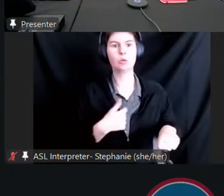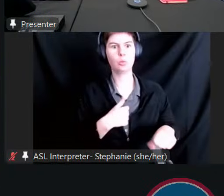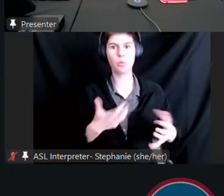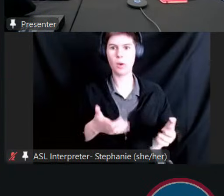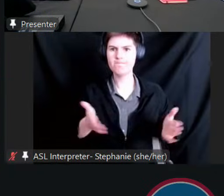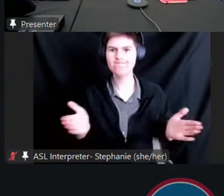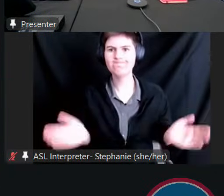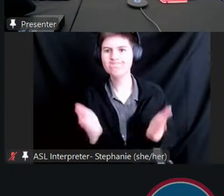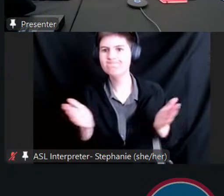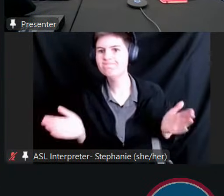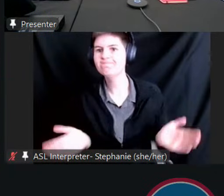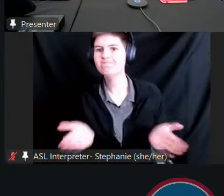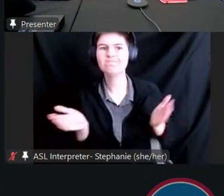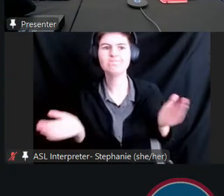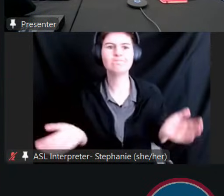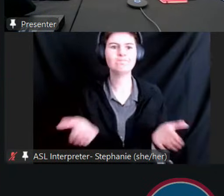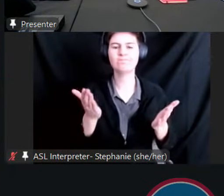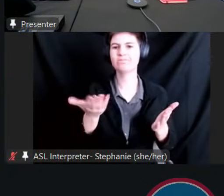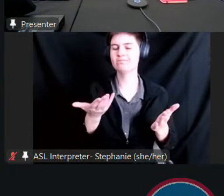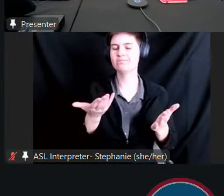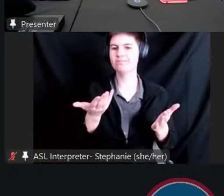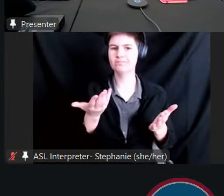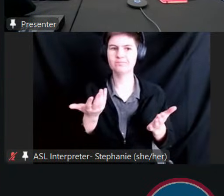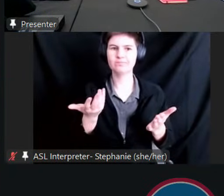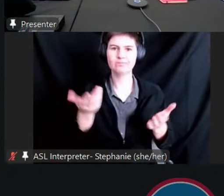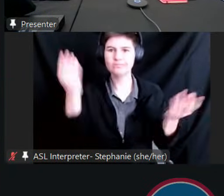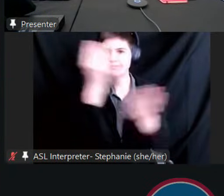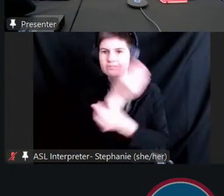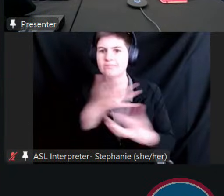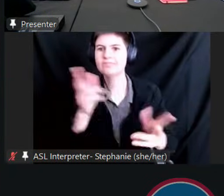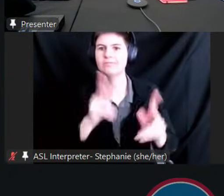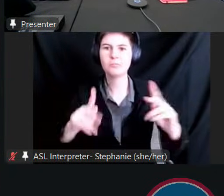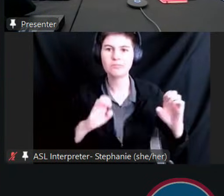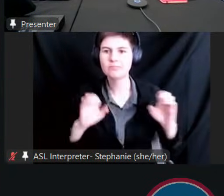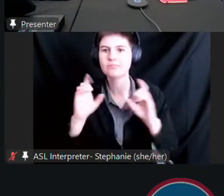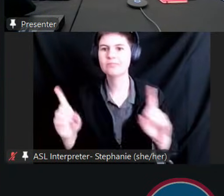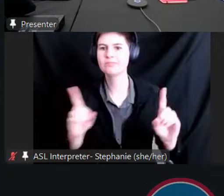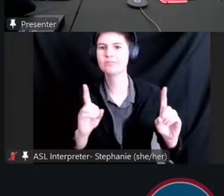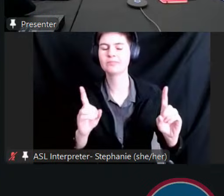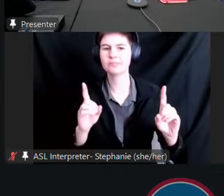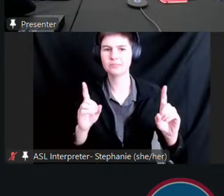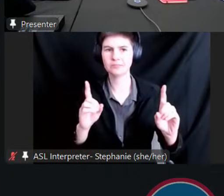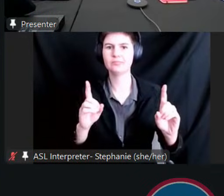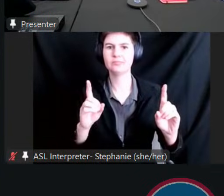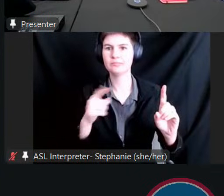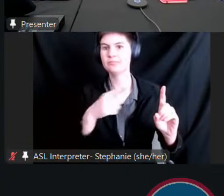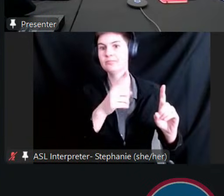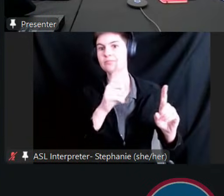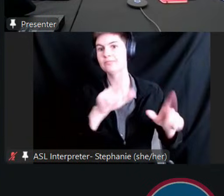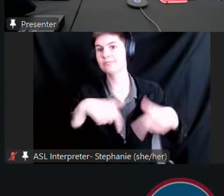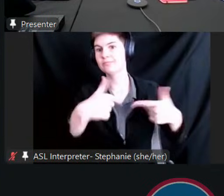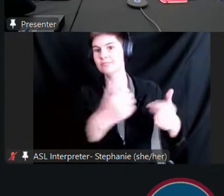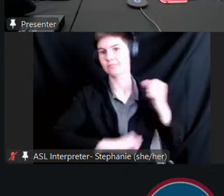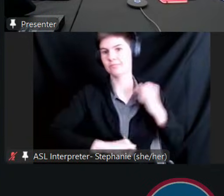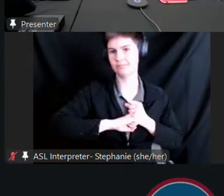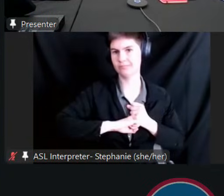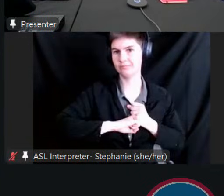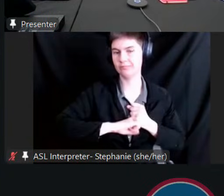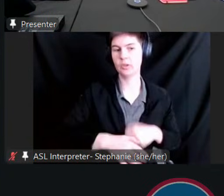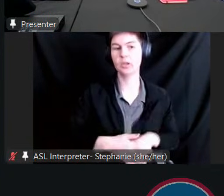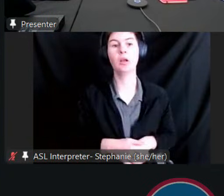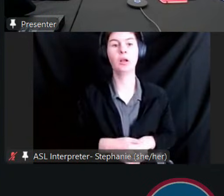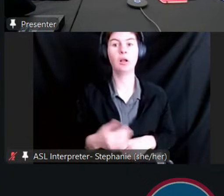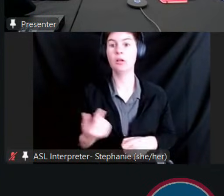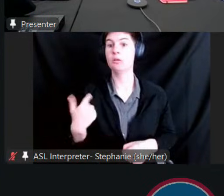that that reinforcement loop. And that's why we're spending so much time getting out there in the community, working with